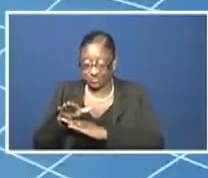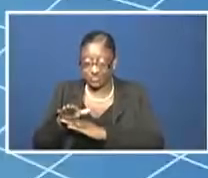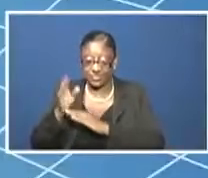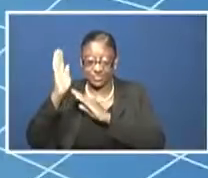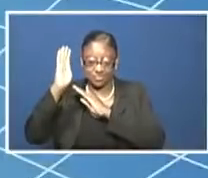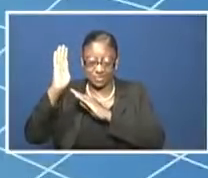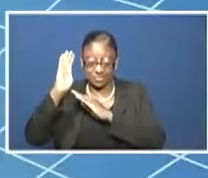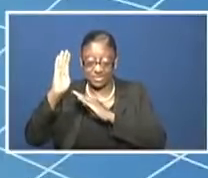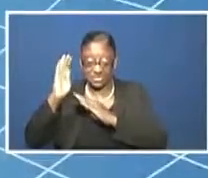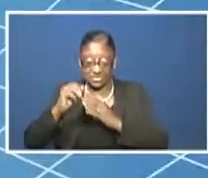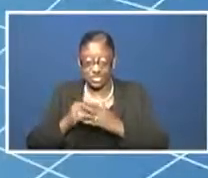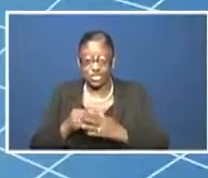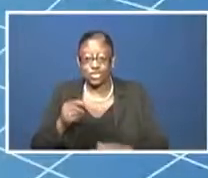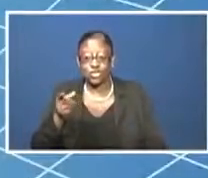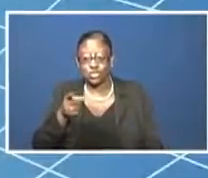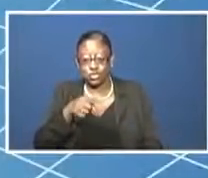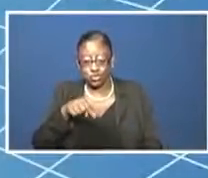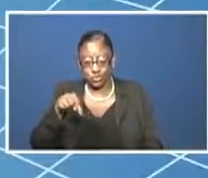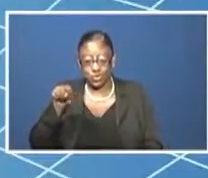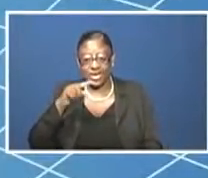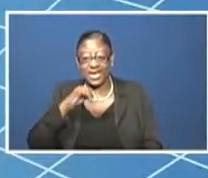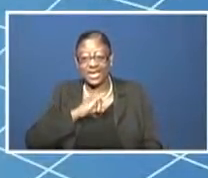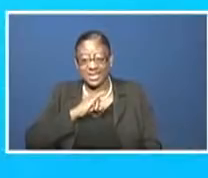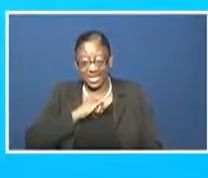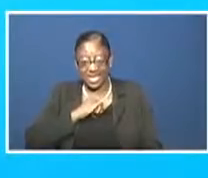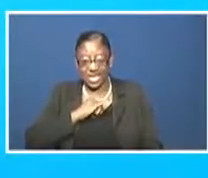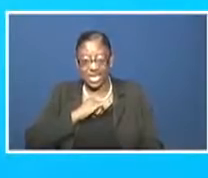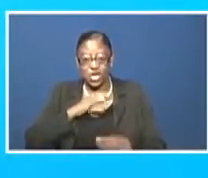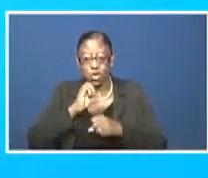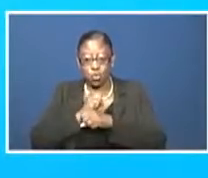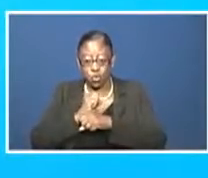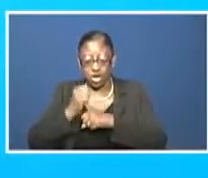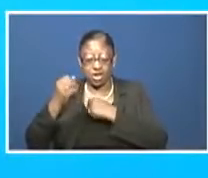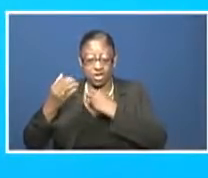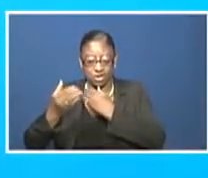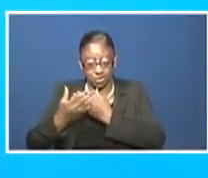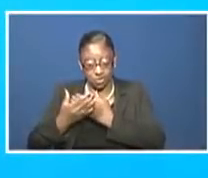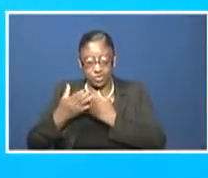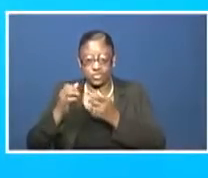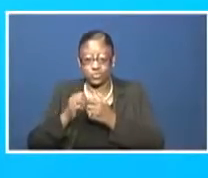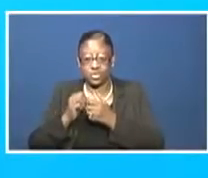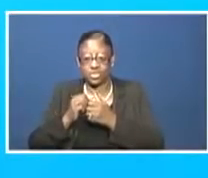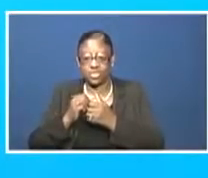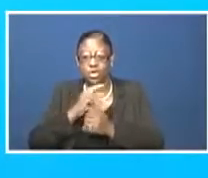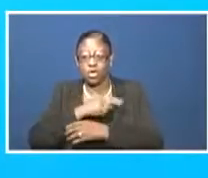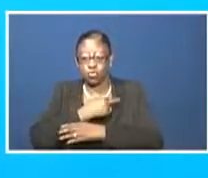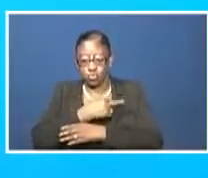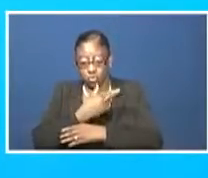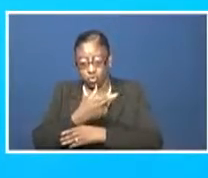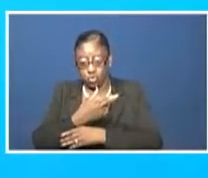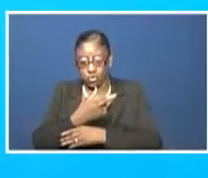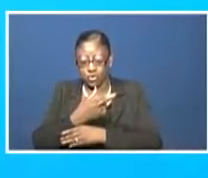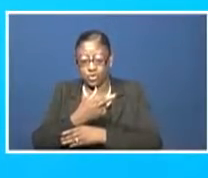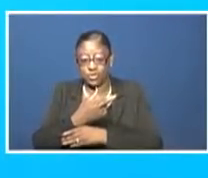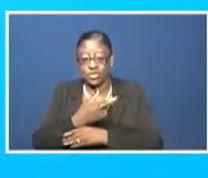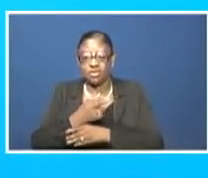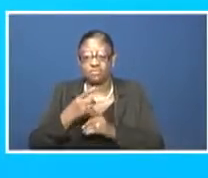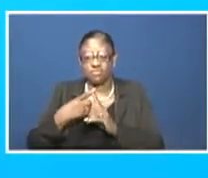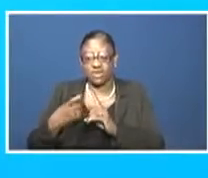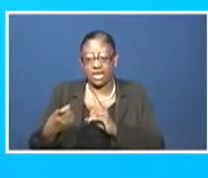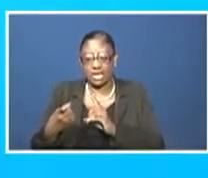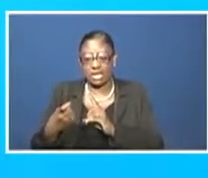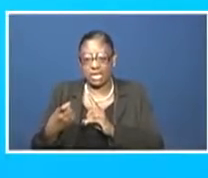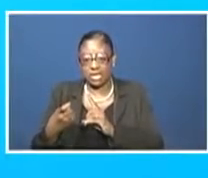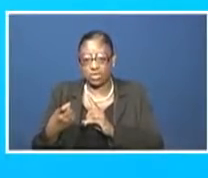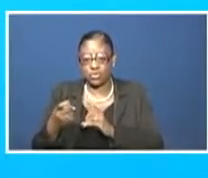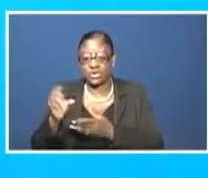Well, Makushla, you and I and many other reporters have worked closely with Commissioner Paul Roll over the years, as far back as when he was in charge